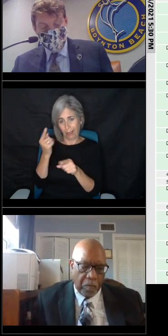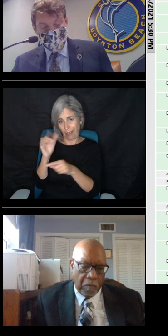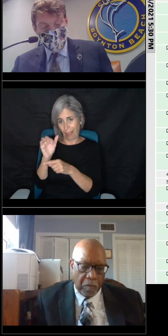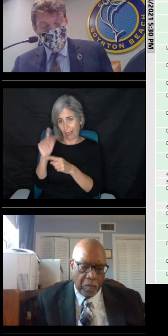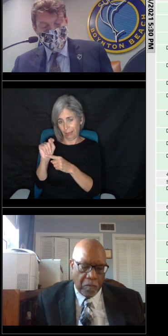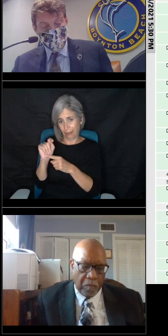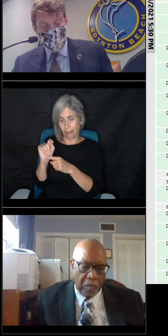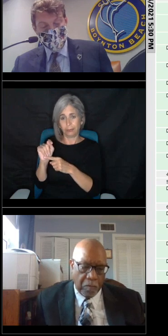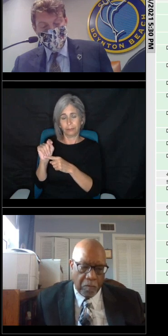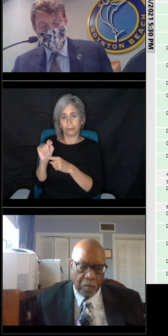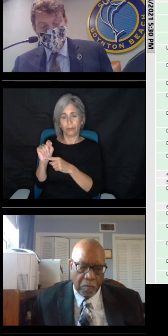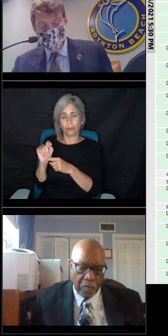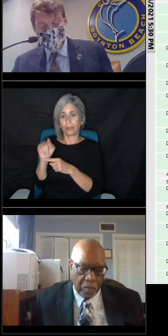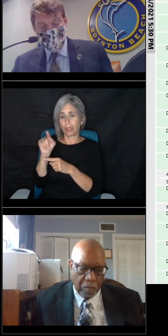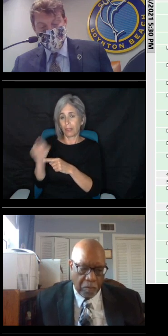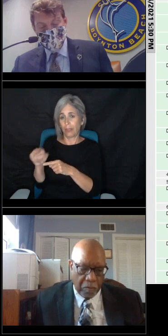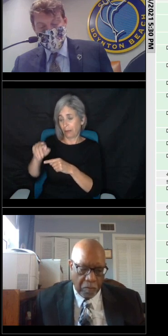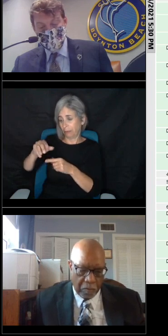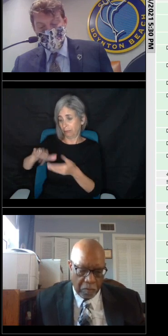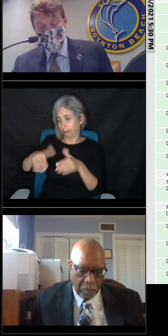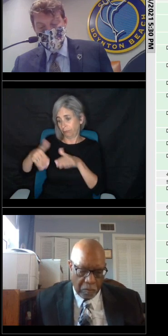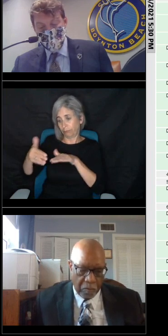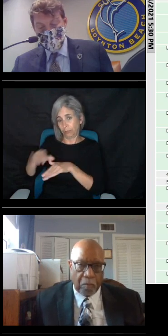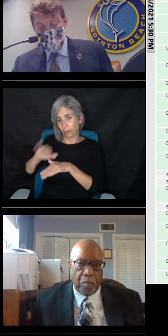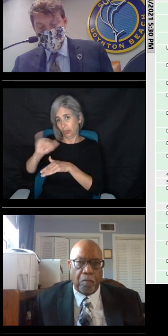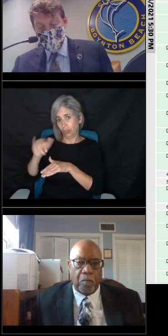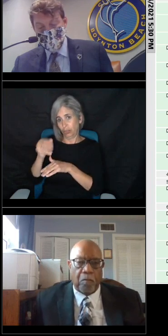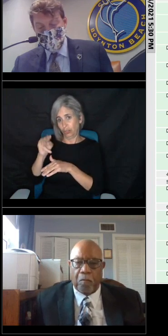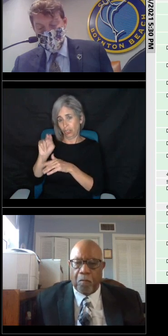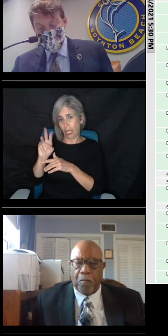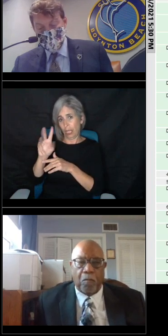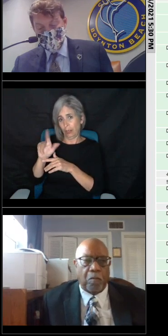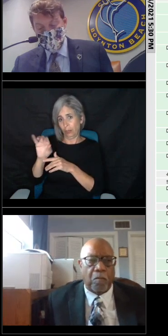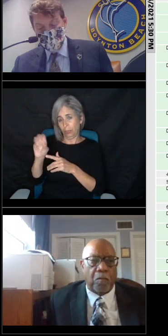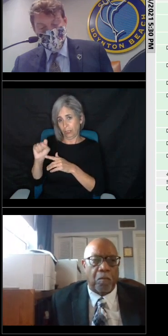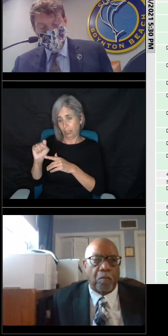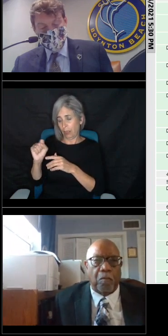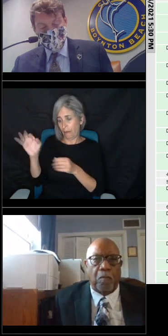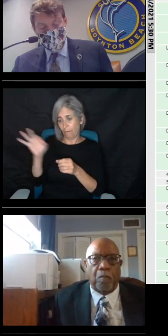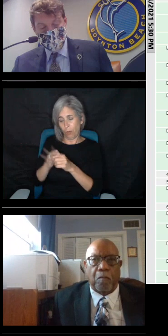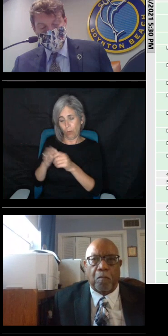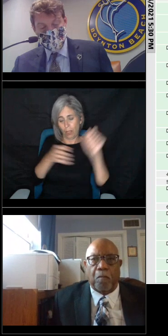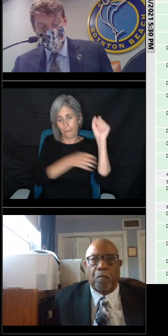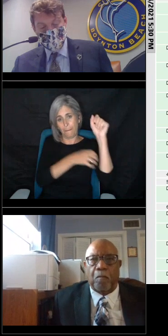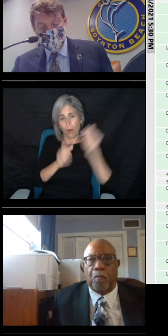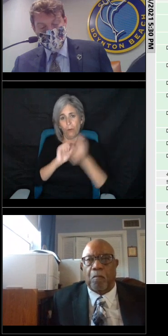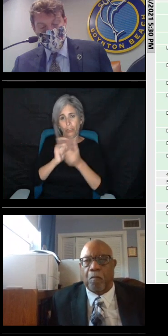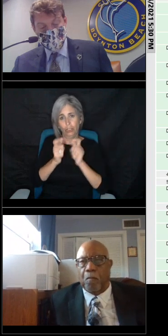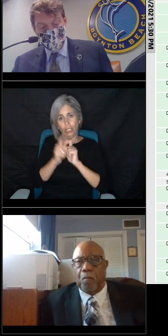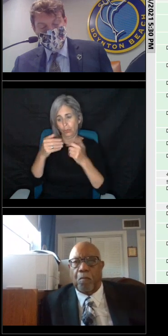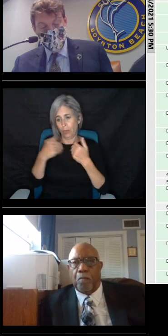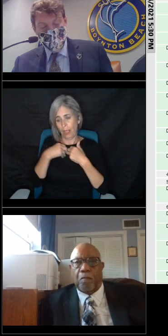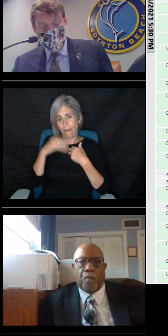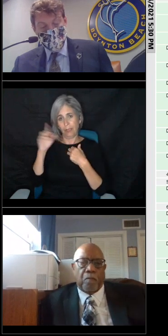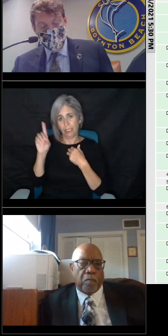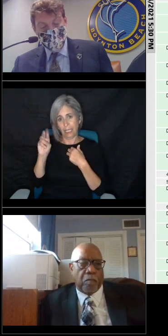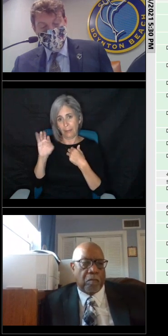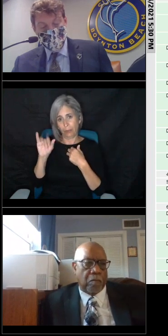4. And whereas the late Congressman John Lewis said that the vote is the most powerful change agent that you have in a democratic